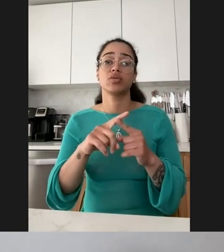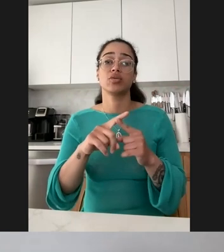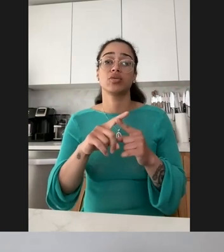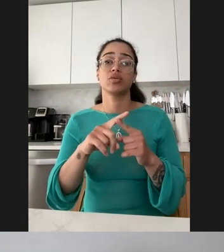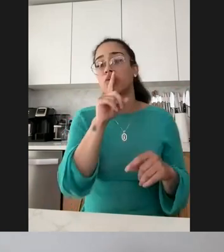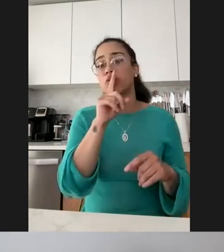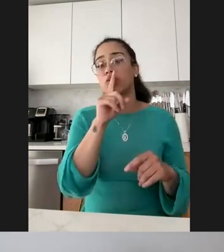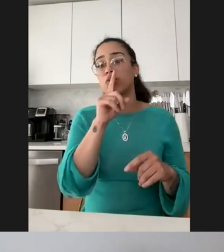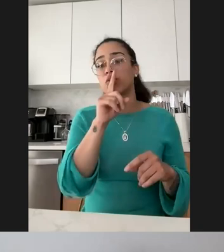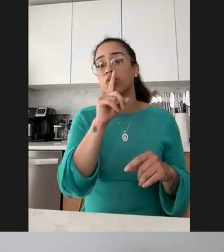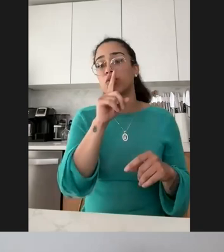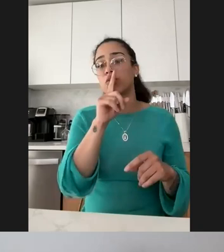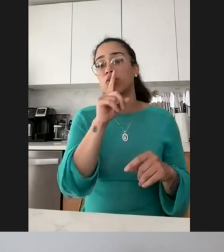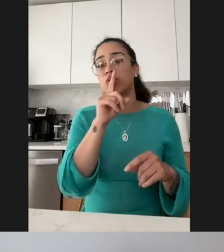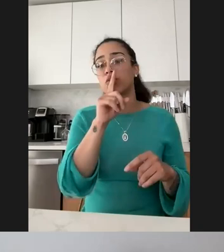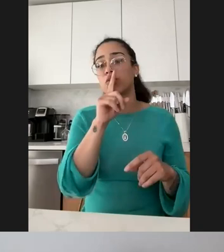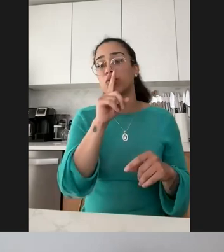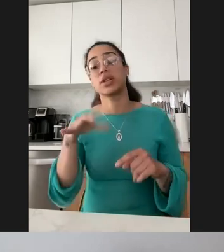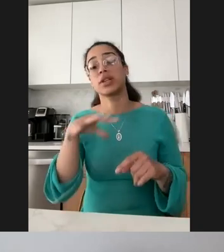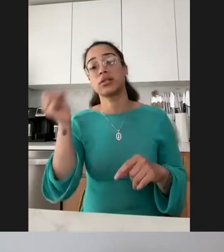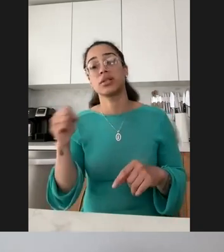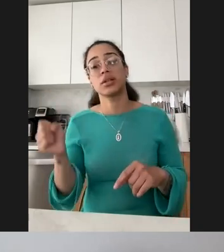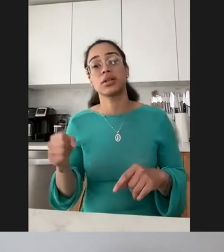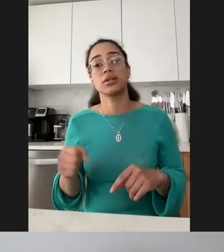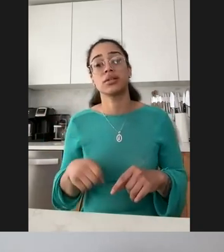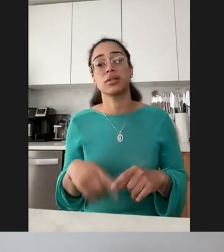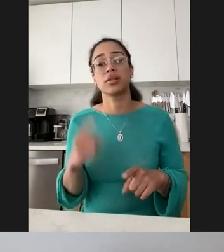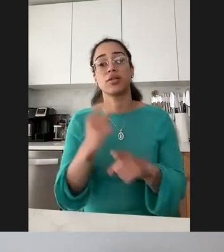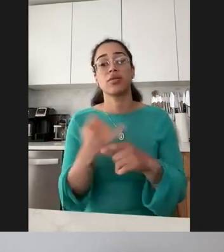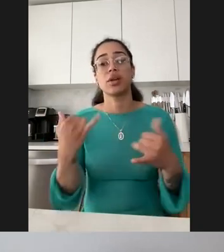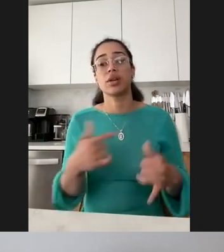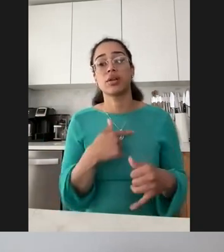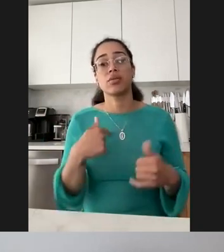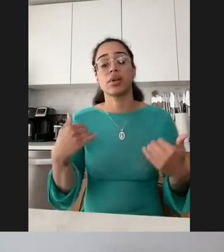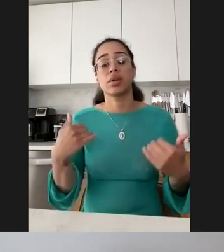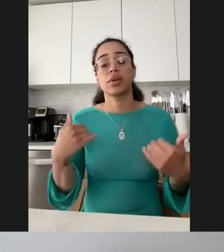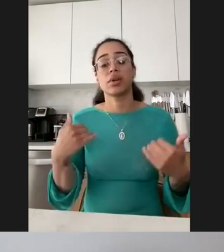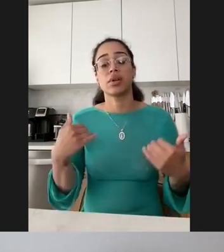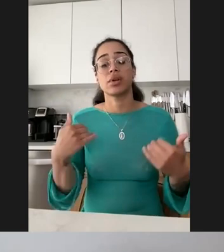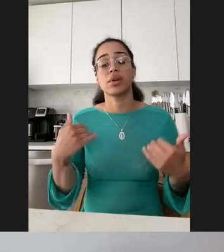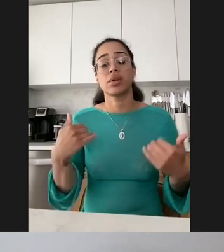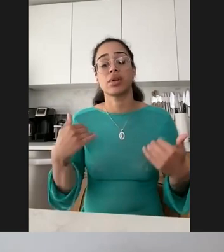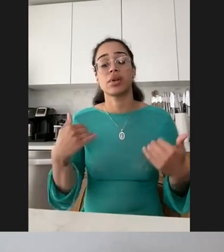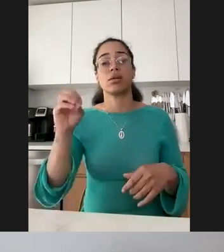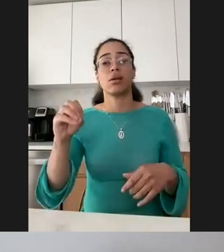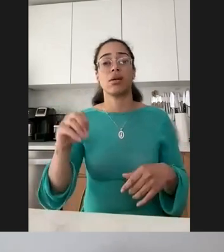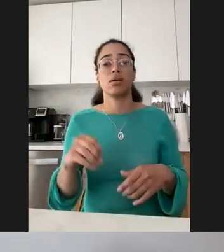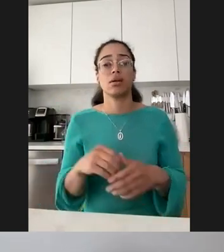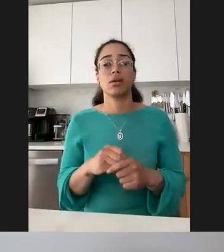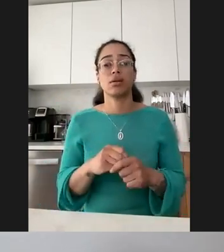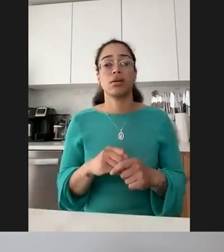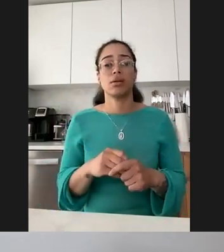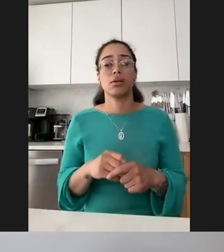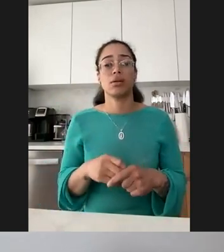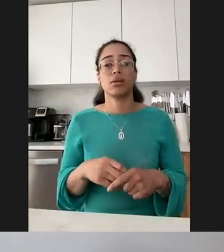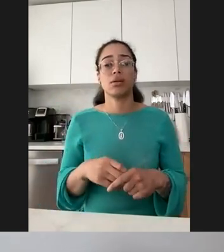And plus, right now we have what called the Mount Story back time for the YouTube. A lot of the some of the YouTube